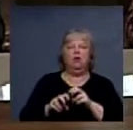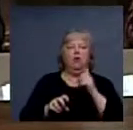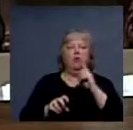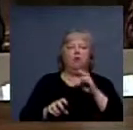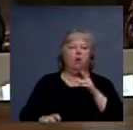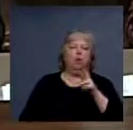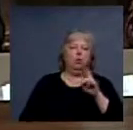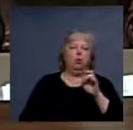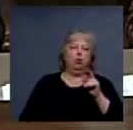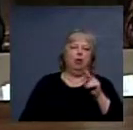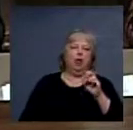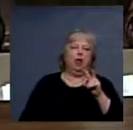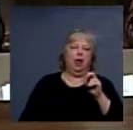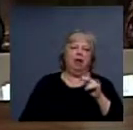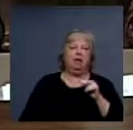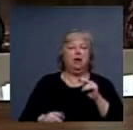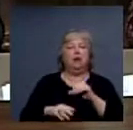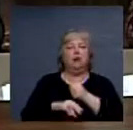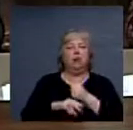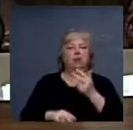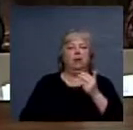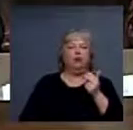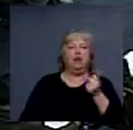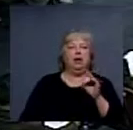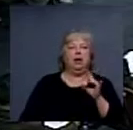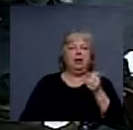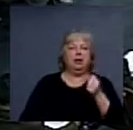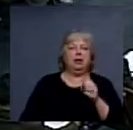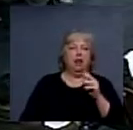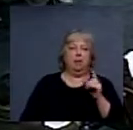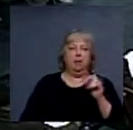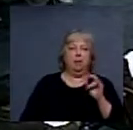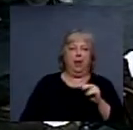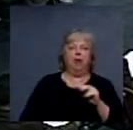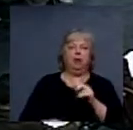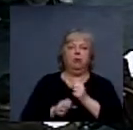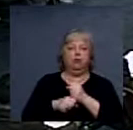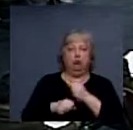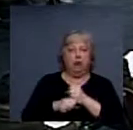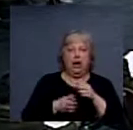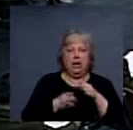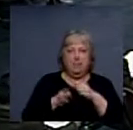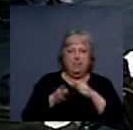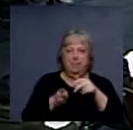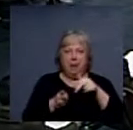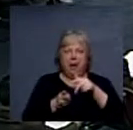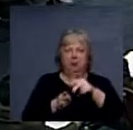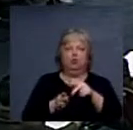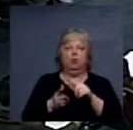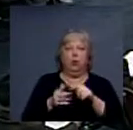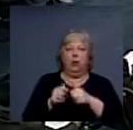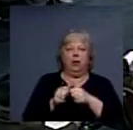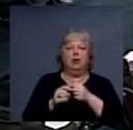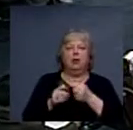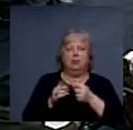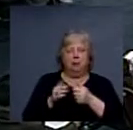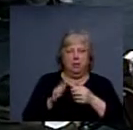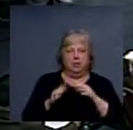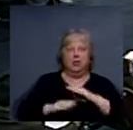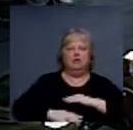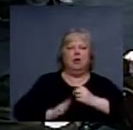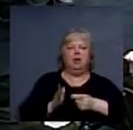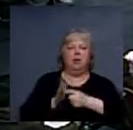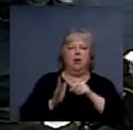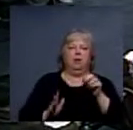Oven, located at 1318 South Main Street, to require the creation of a passageway consistent with the American with Disabilities Act